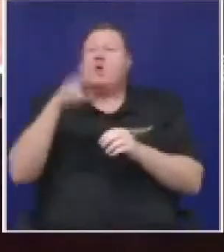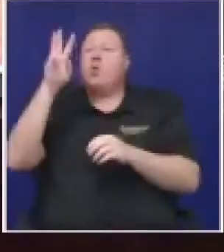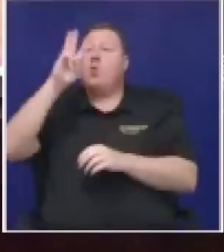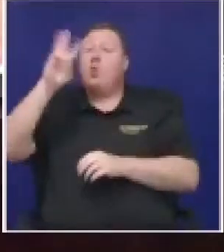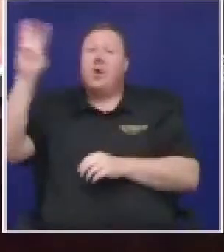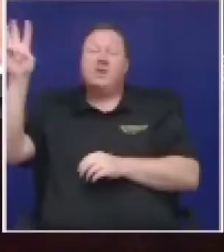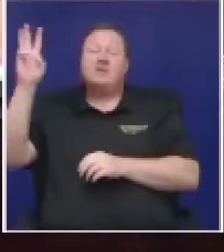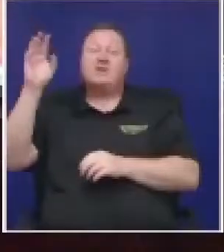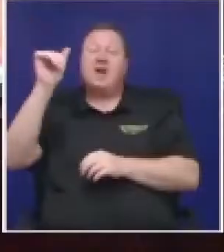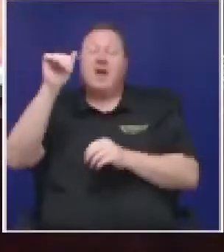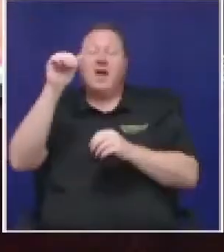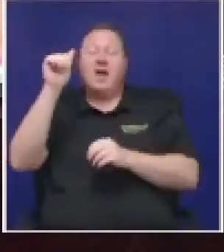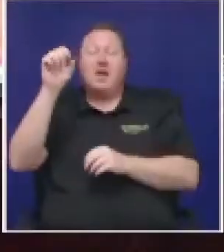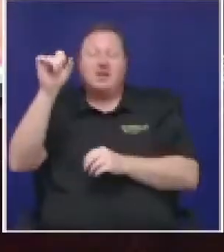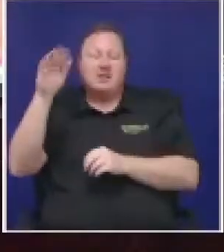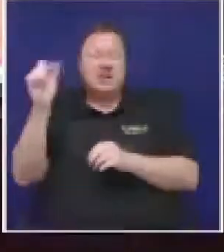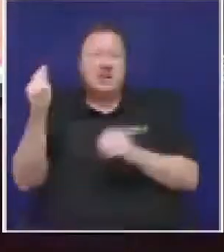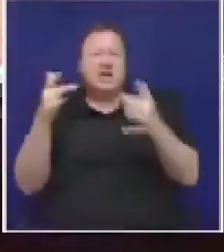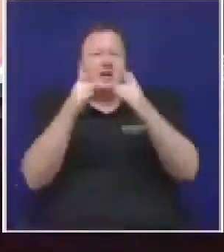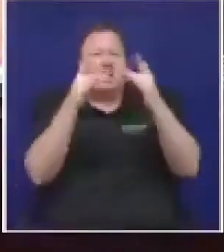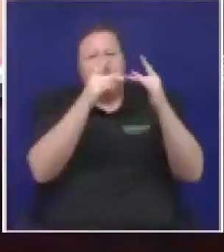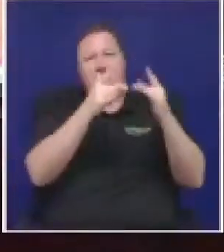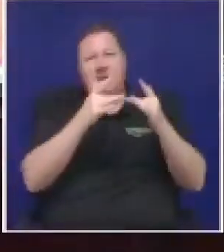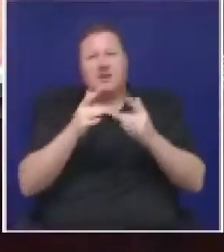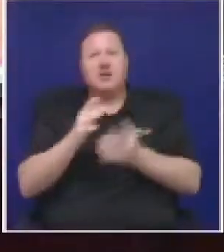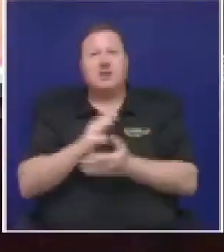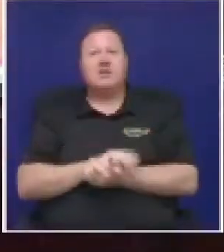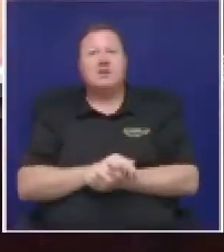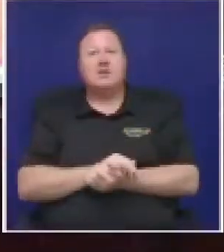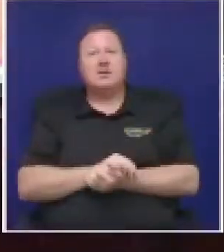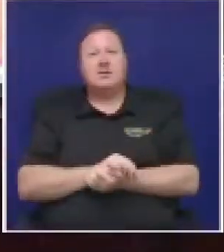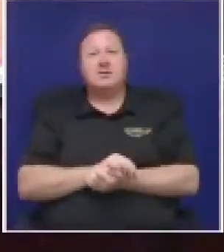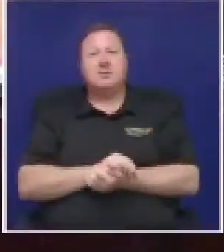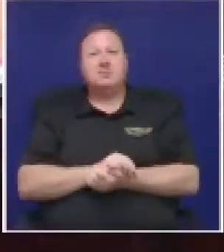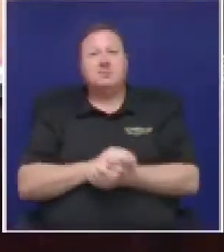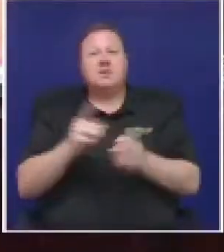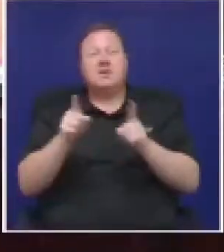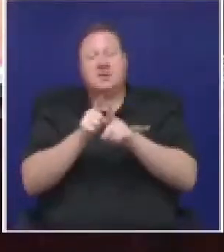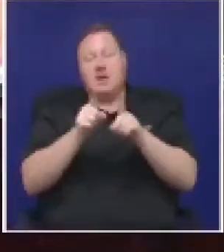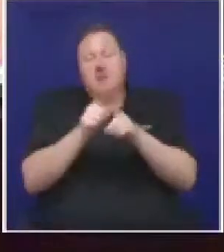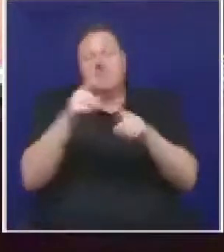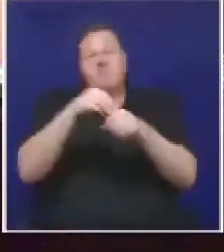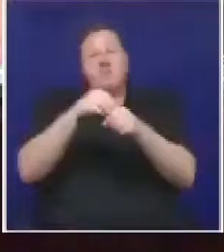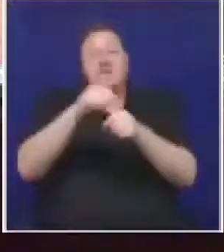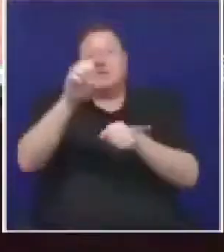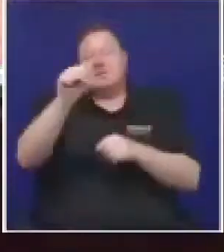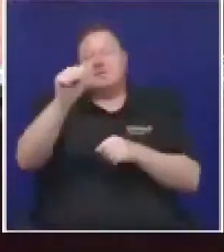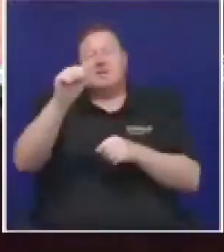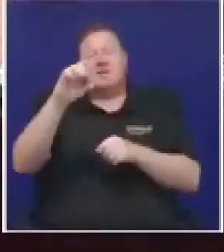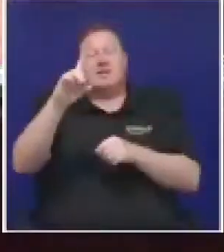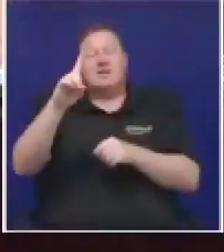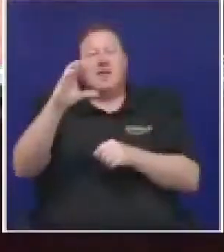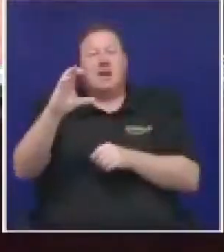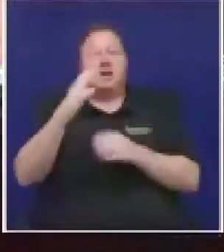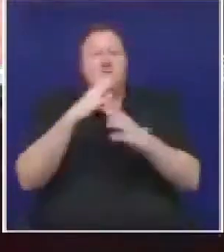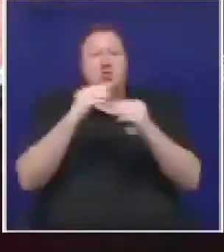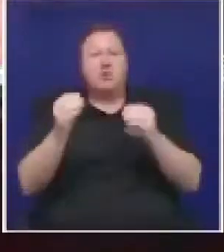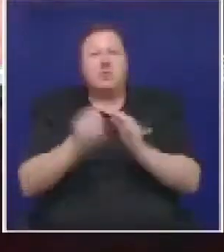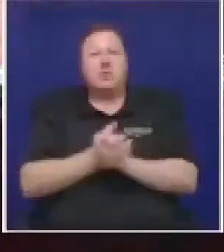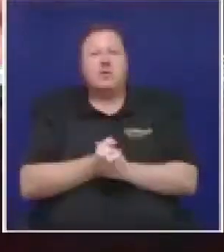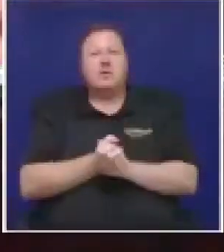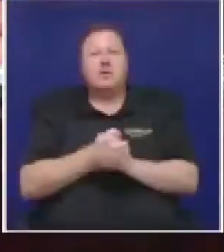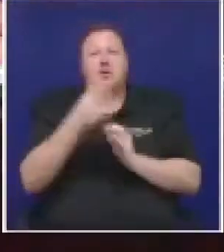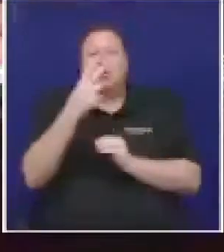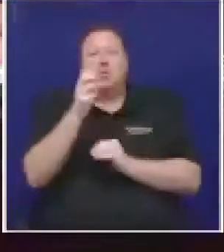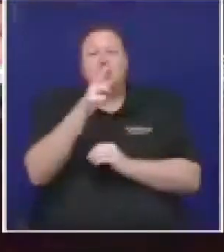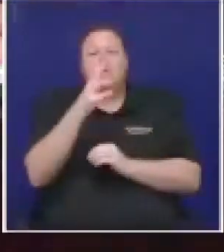Development Community, which is the SADC region. During the 2025 financial year, the